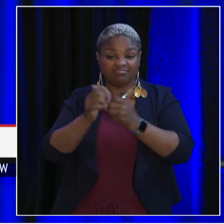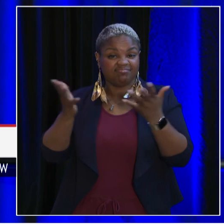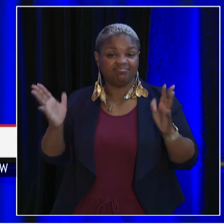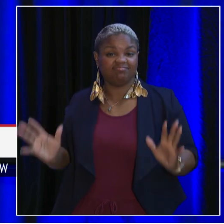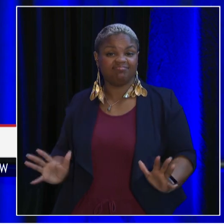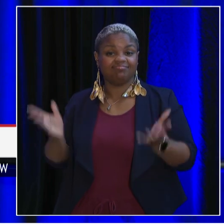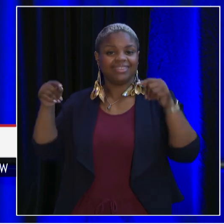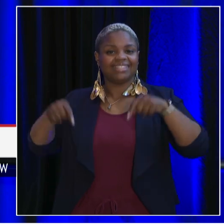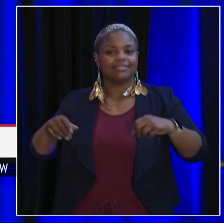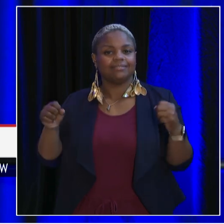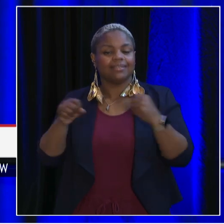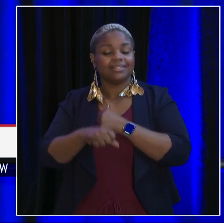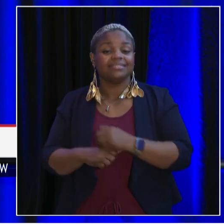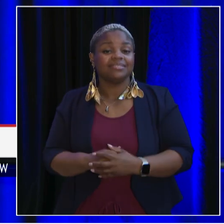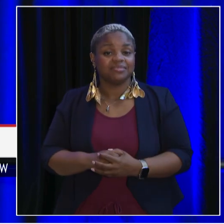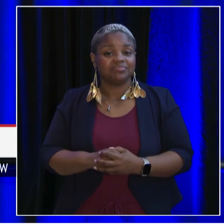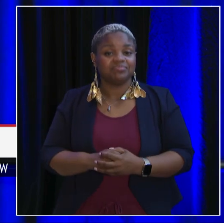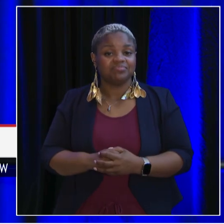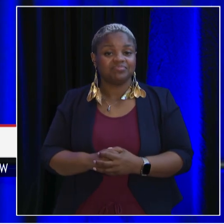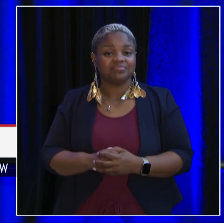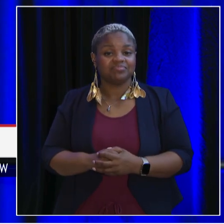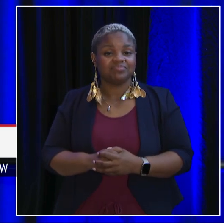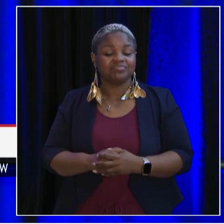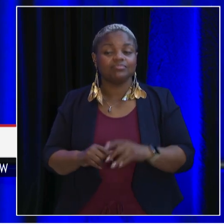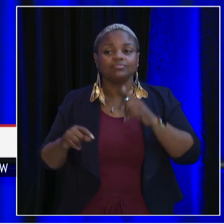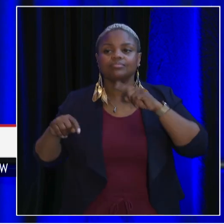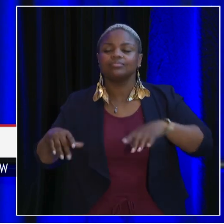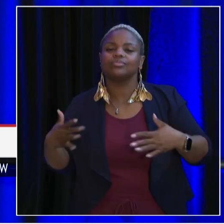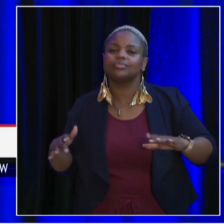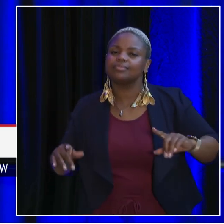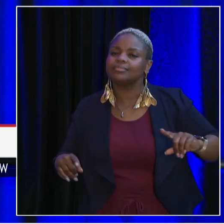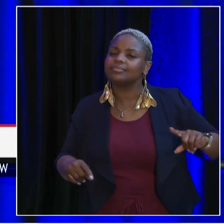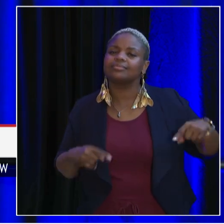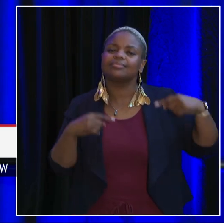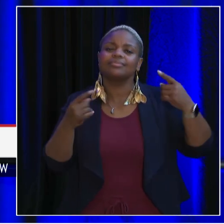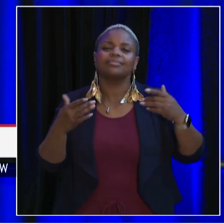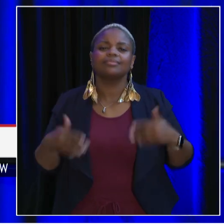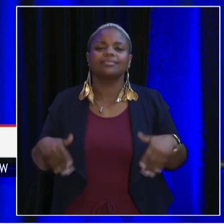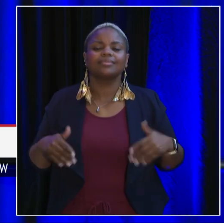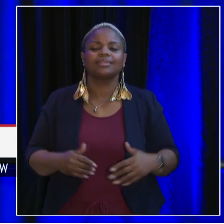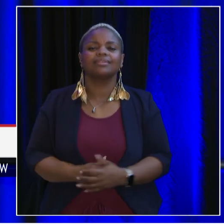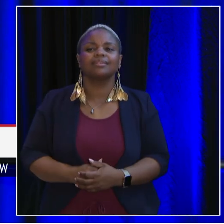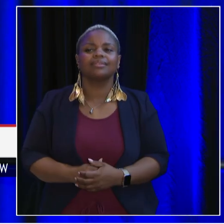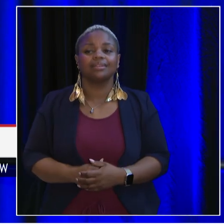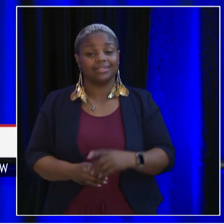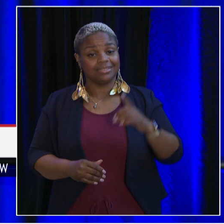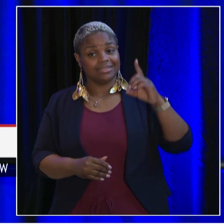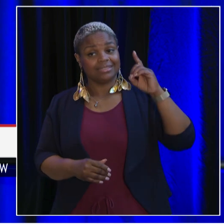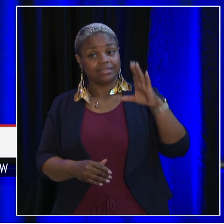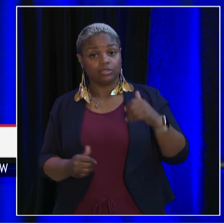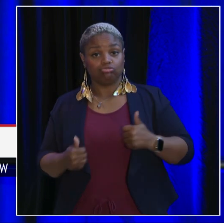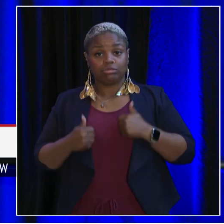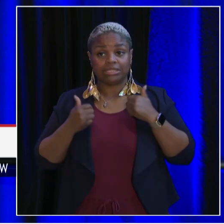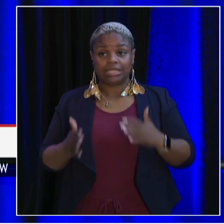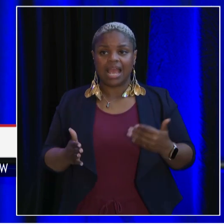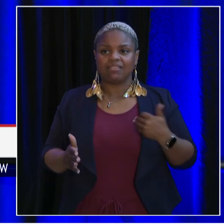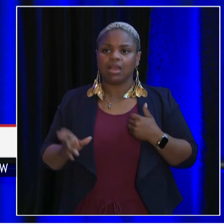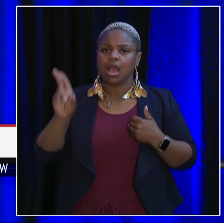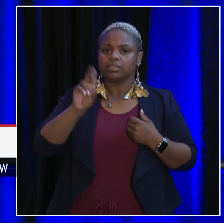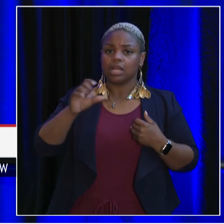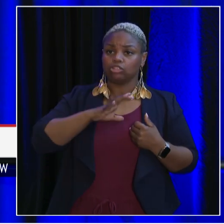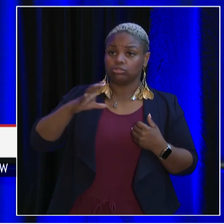been stated here today, for far too long, DC residents have had Congress meddle in their affairs. This lack of autonomy